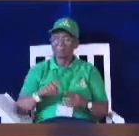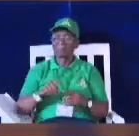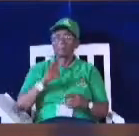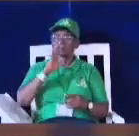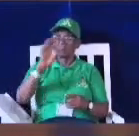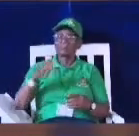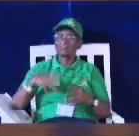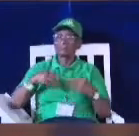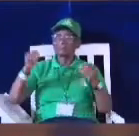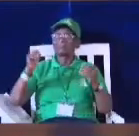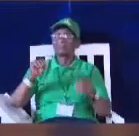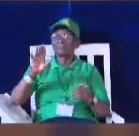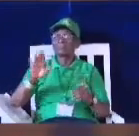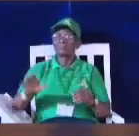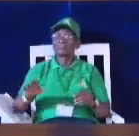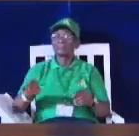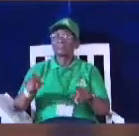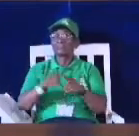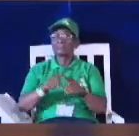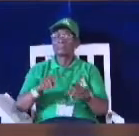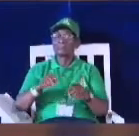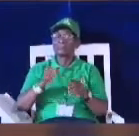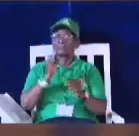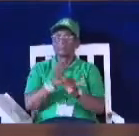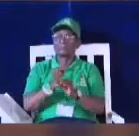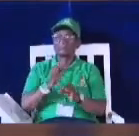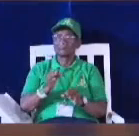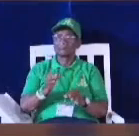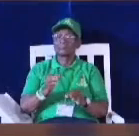Childlike faith. Faith like a baby.